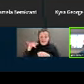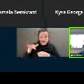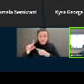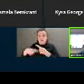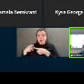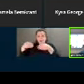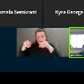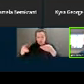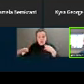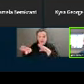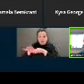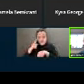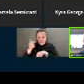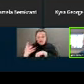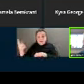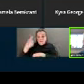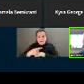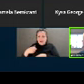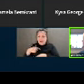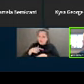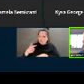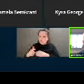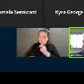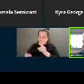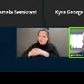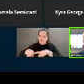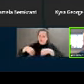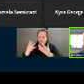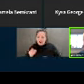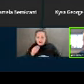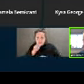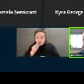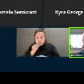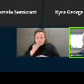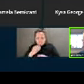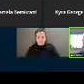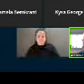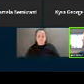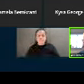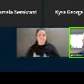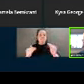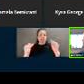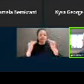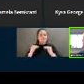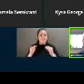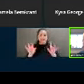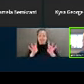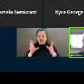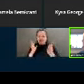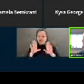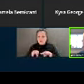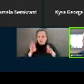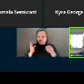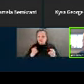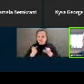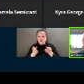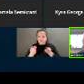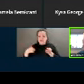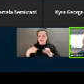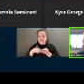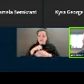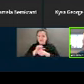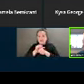tackle. A disaster children's services. This is a group that we work with under agreement with the Red Cross and the Church